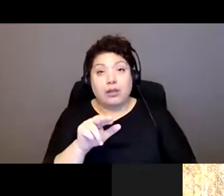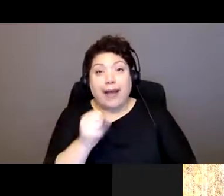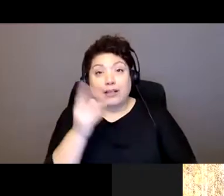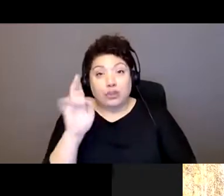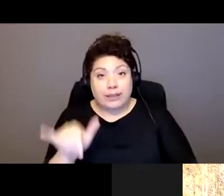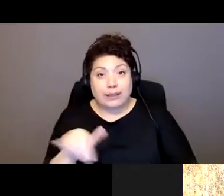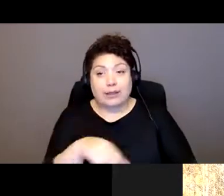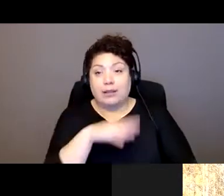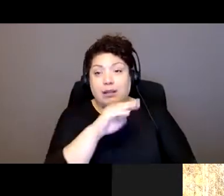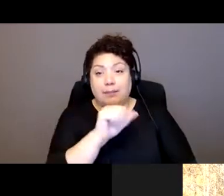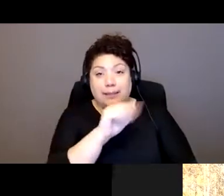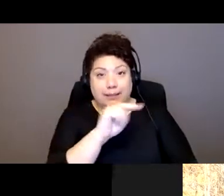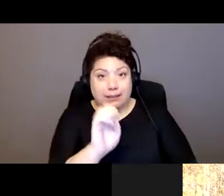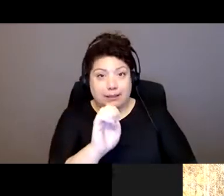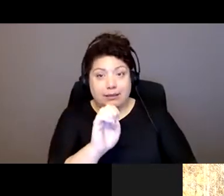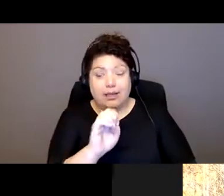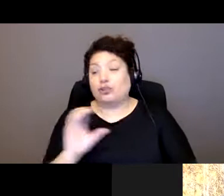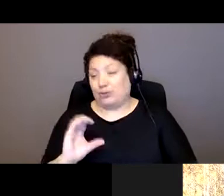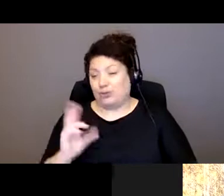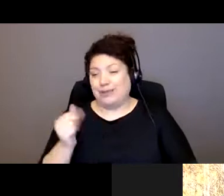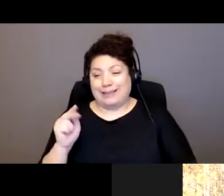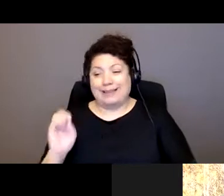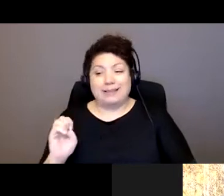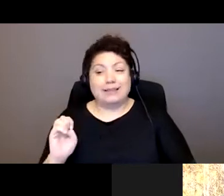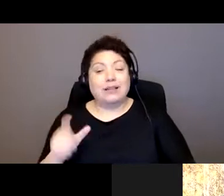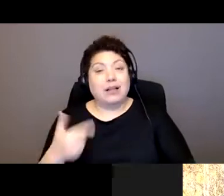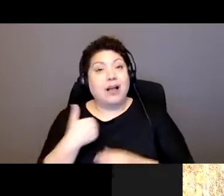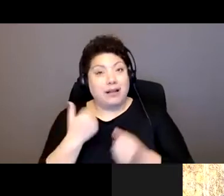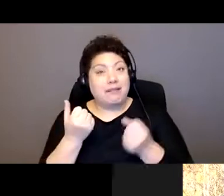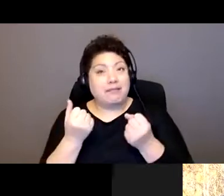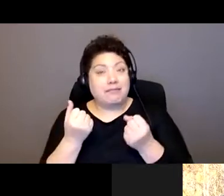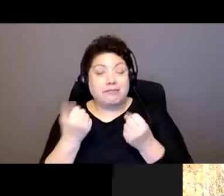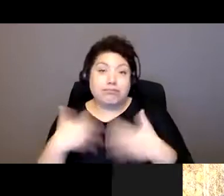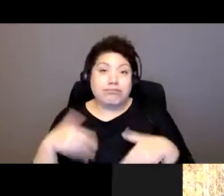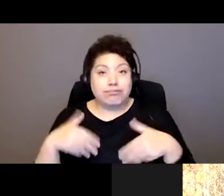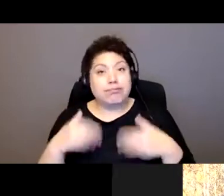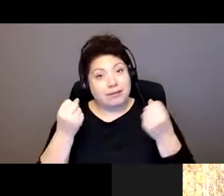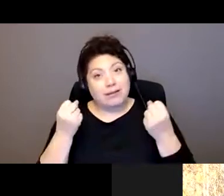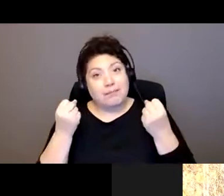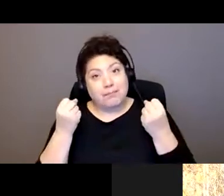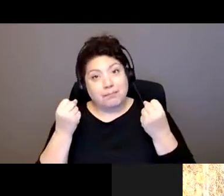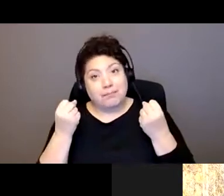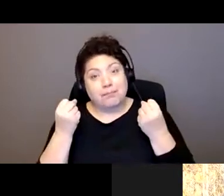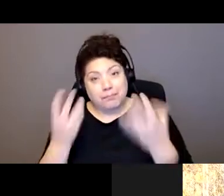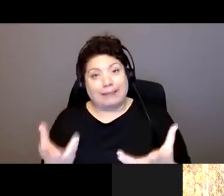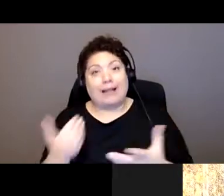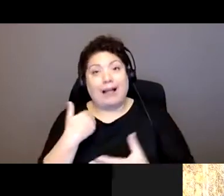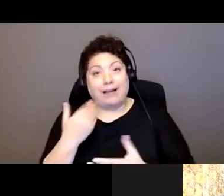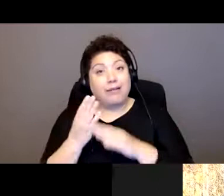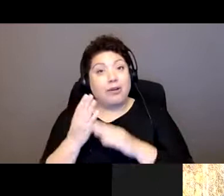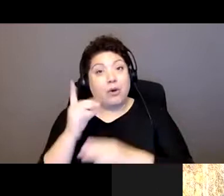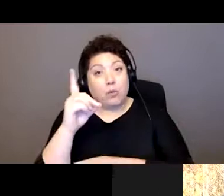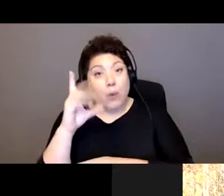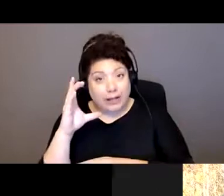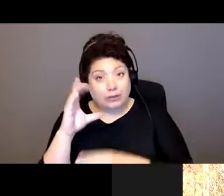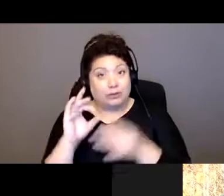Christine. We've received, it's amazing actually, we've received over 100